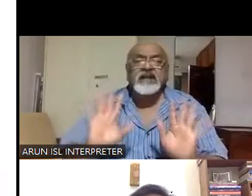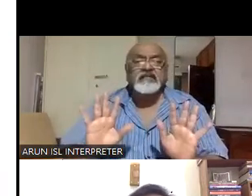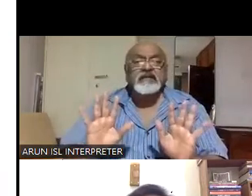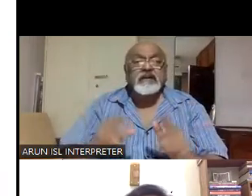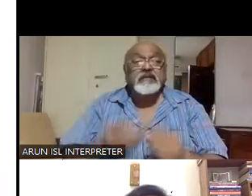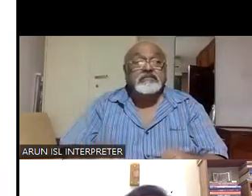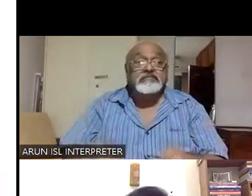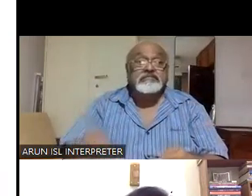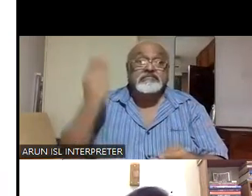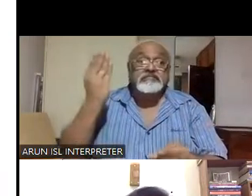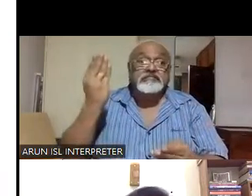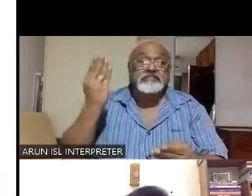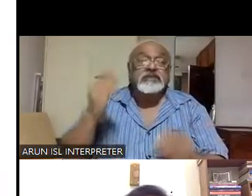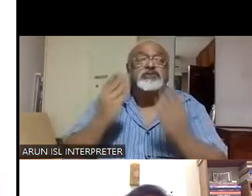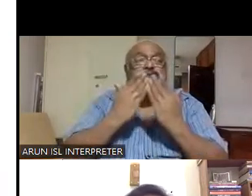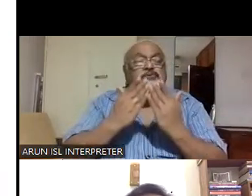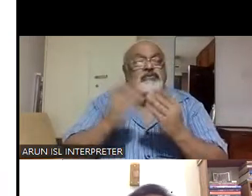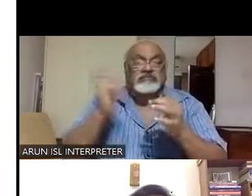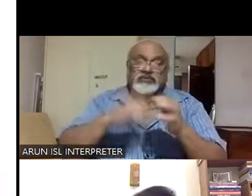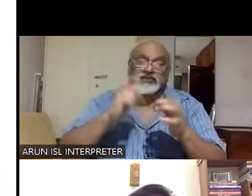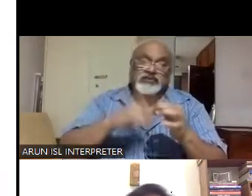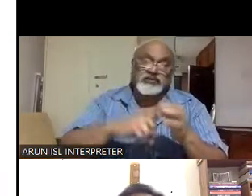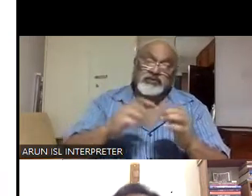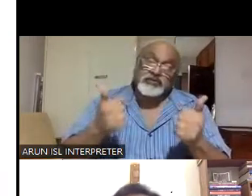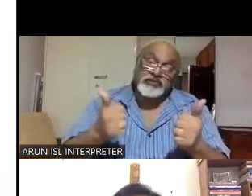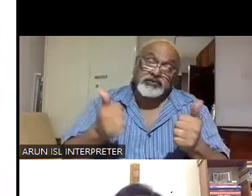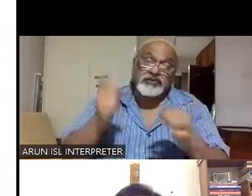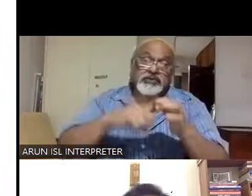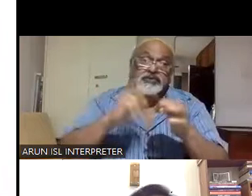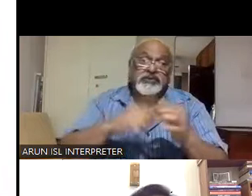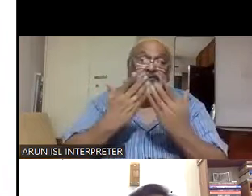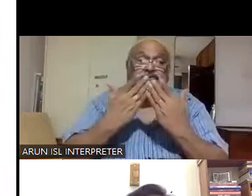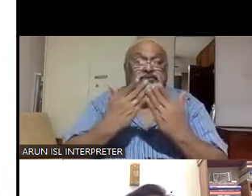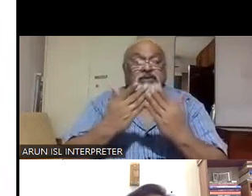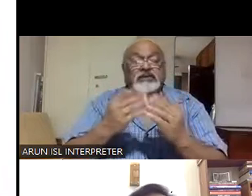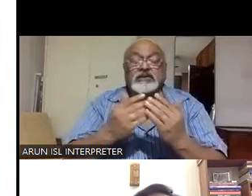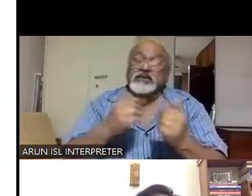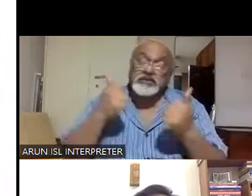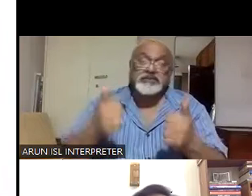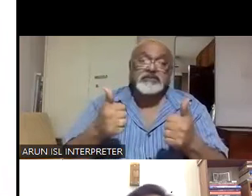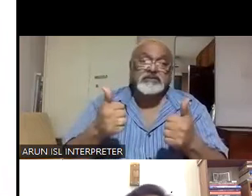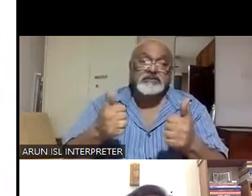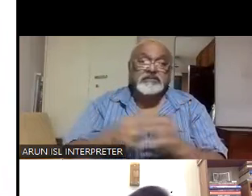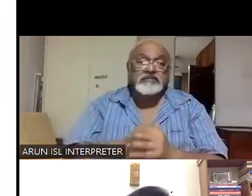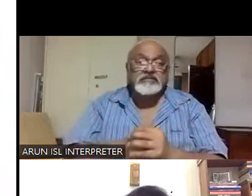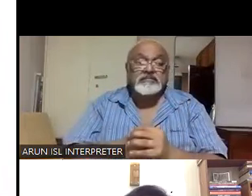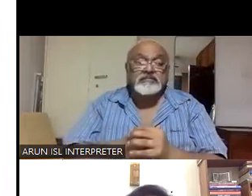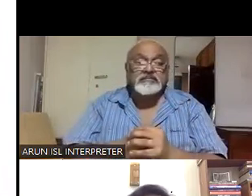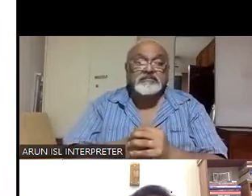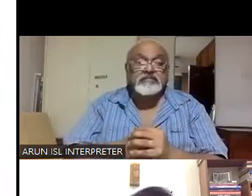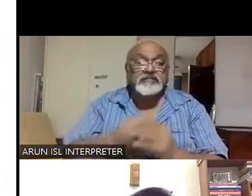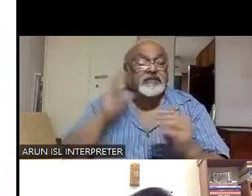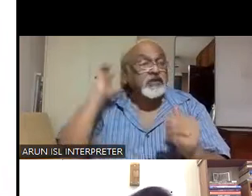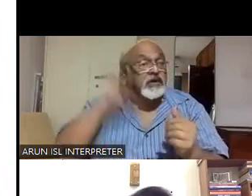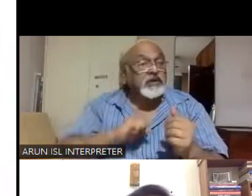increase in the number of enrollment in the school, that is, more number of people of disabilities going to the school. We also heard that